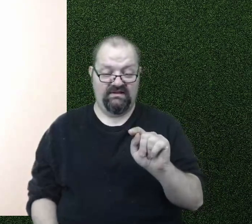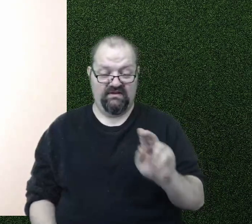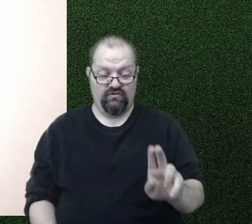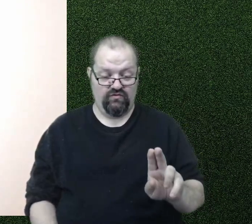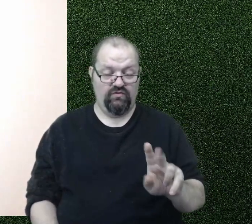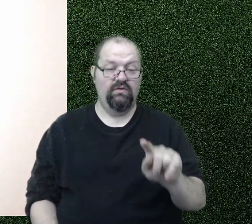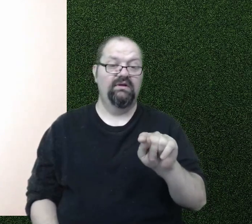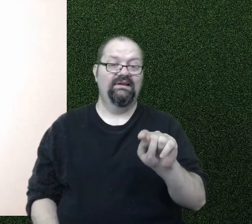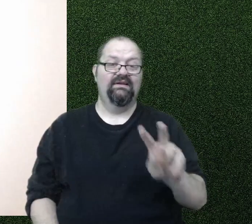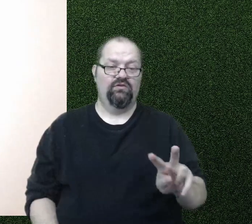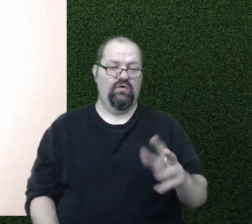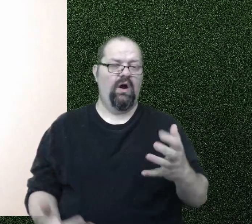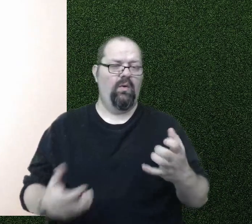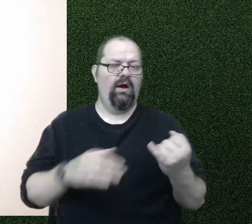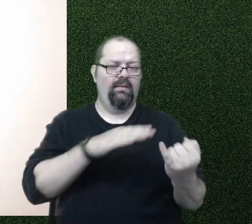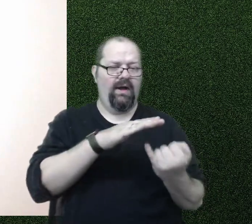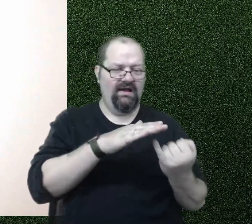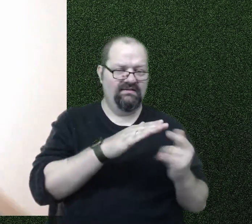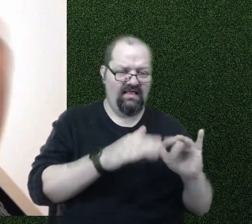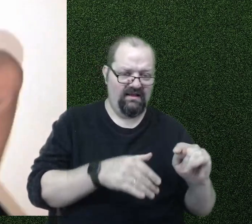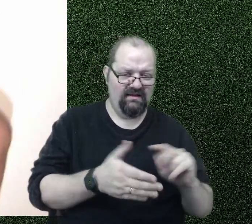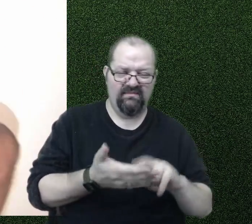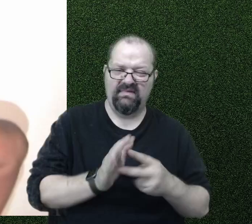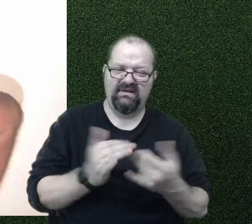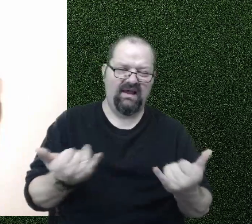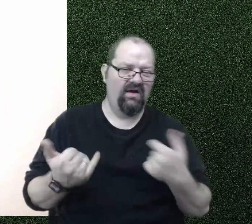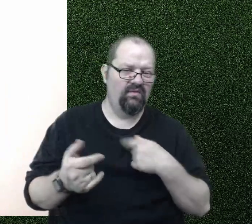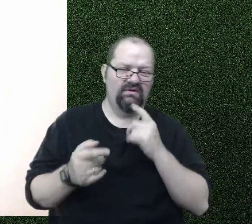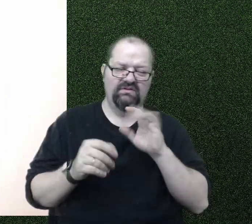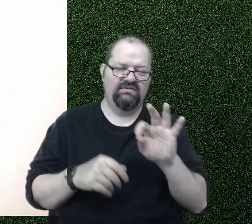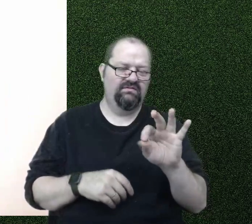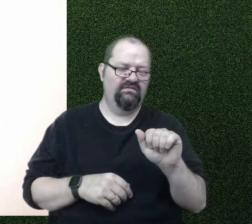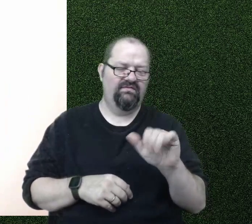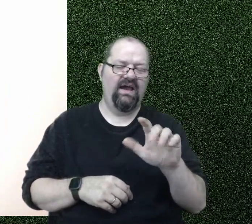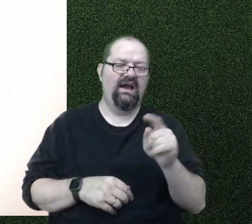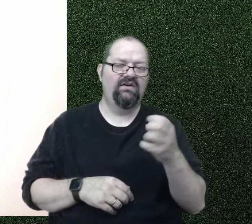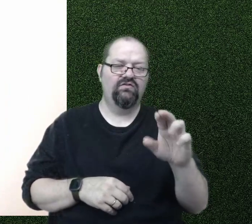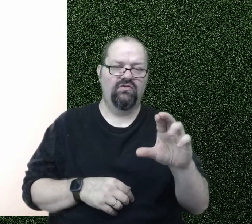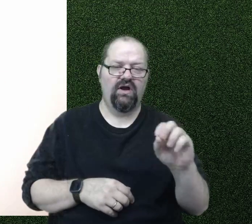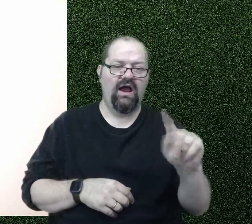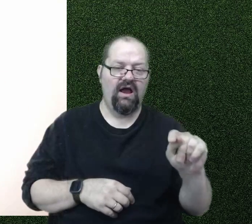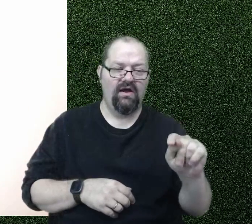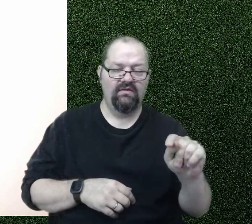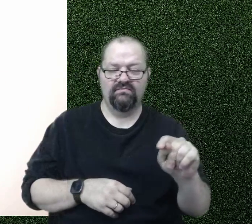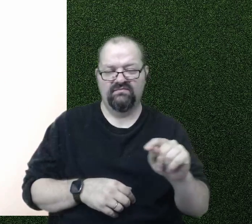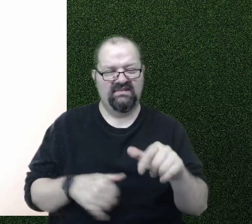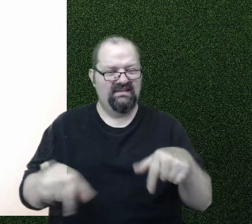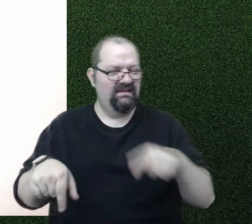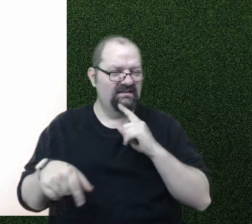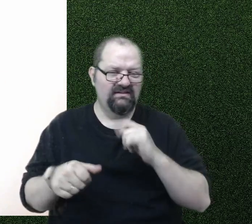out. It's just algebra 1, guys. Nothing fancy. Looks worse than it is.